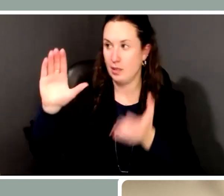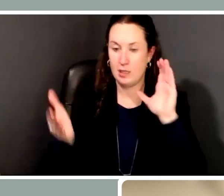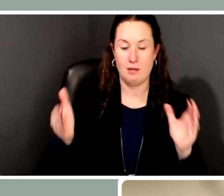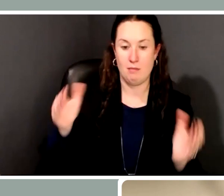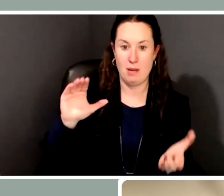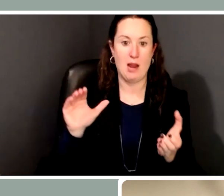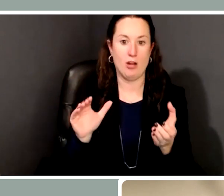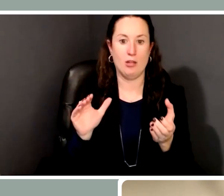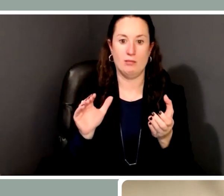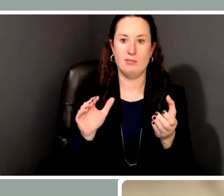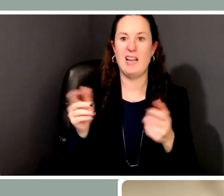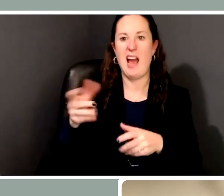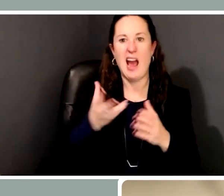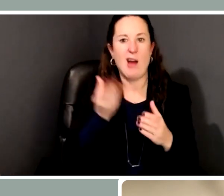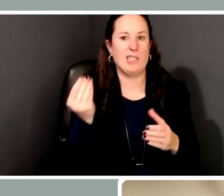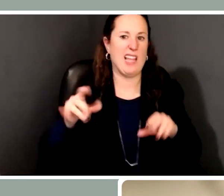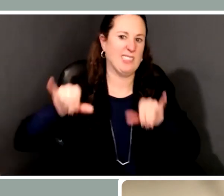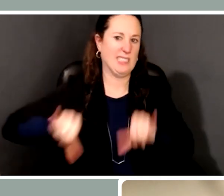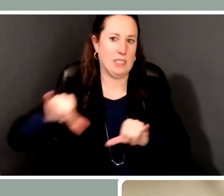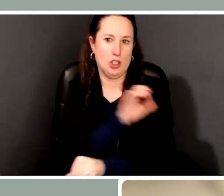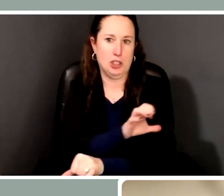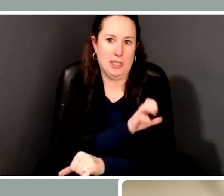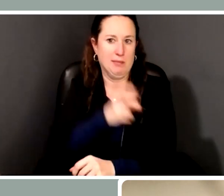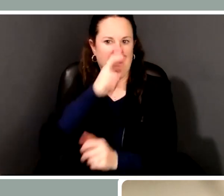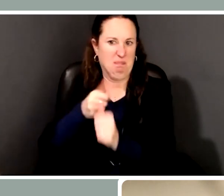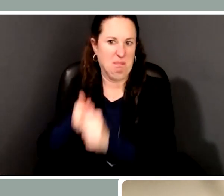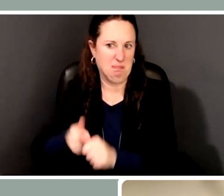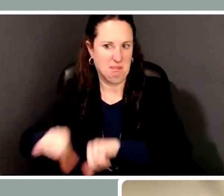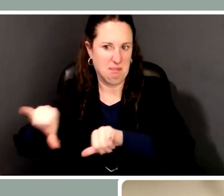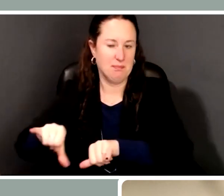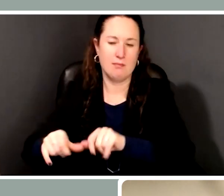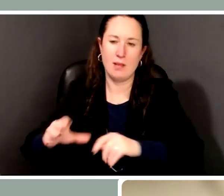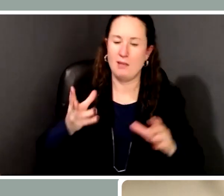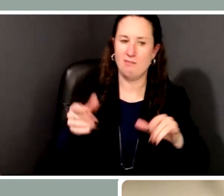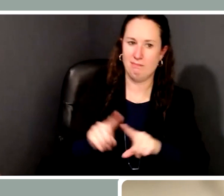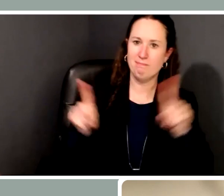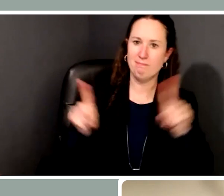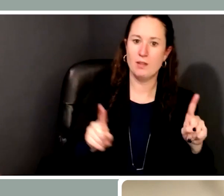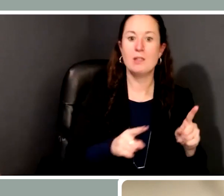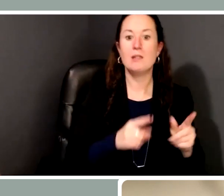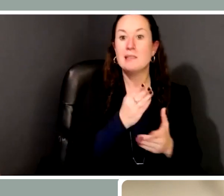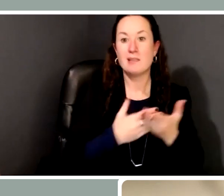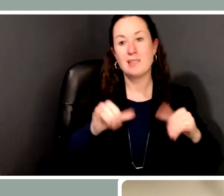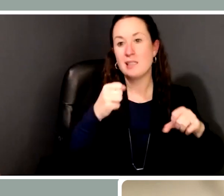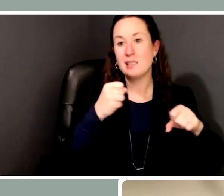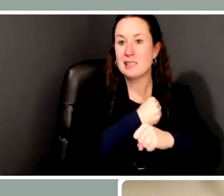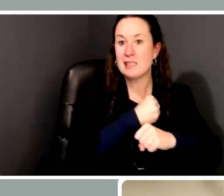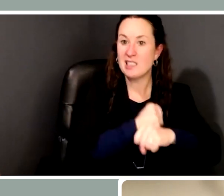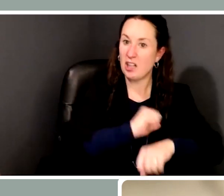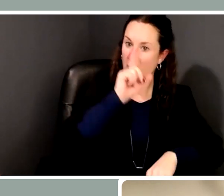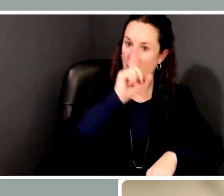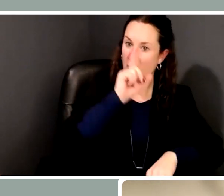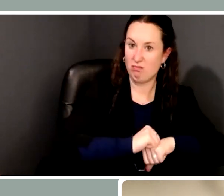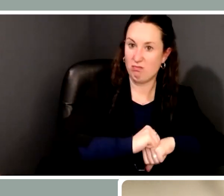the standard clinic. But there still are issues with it. It's not as statistically sound in terms of data, but it can give you some